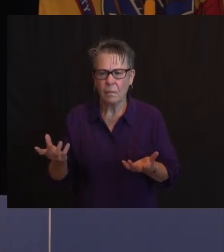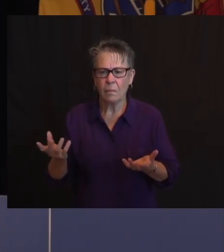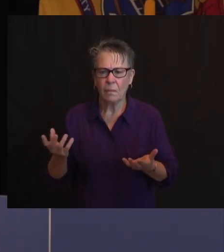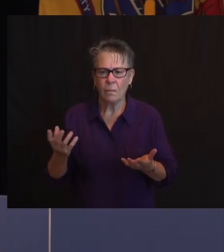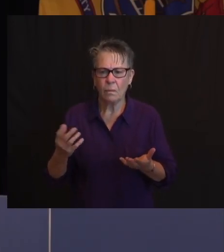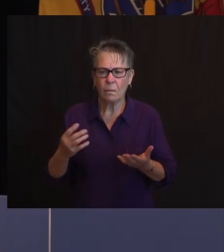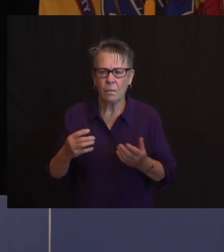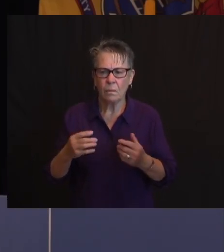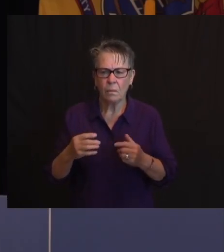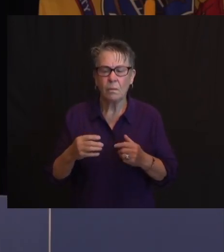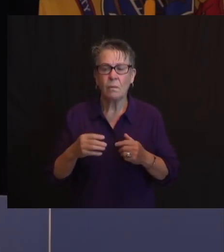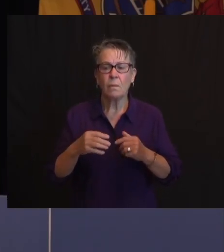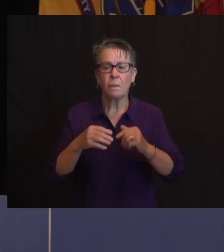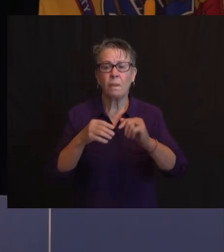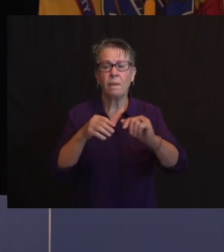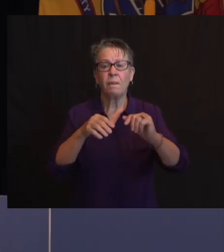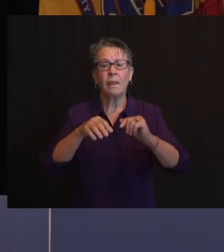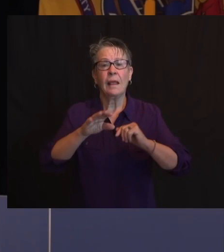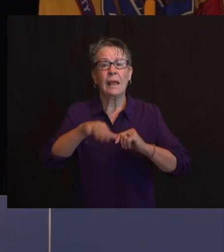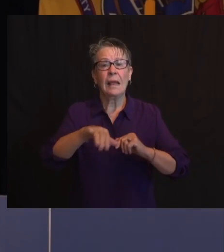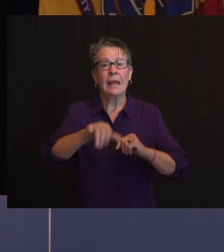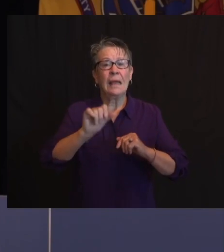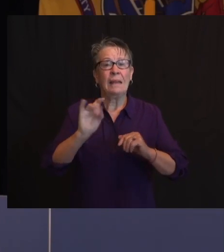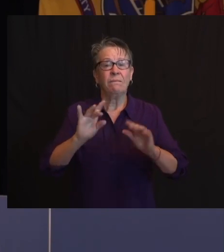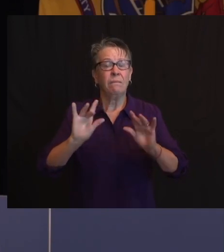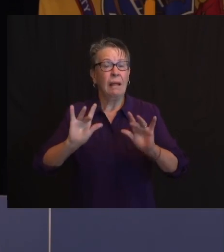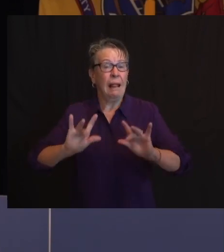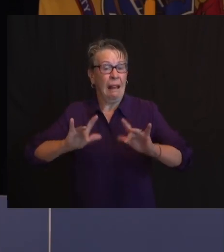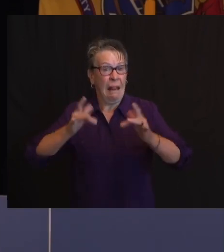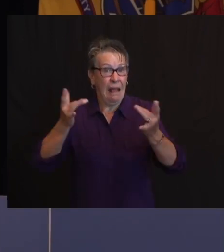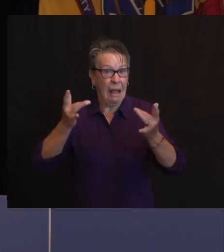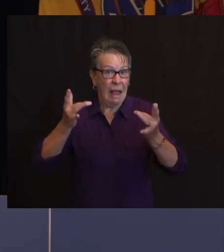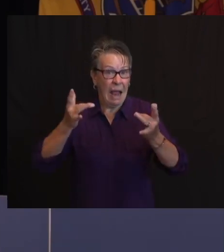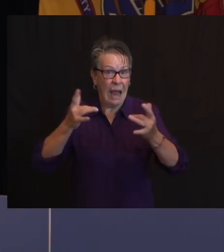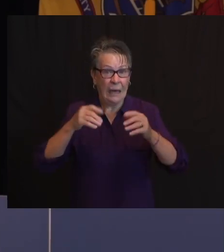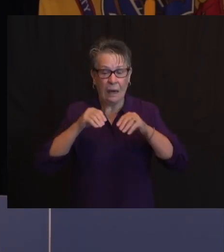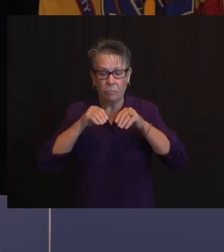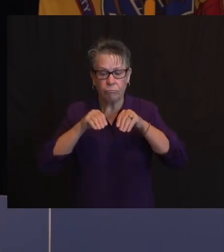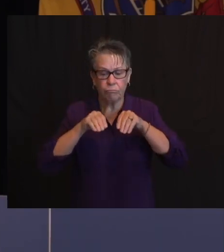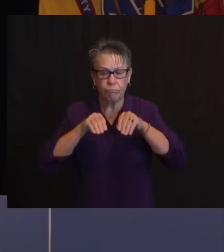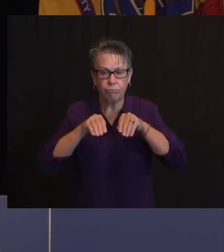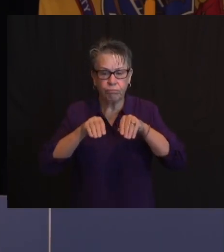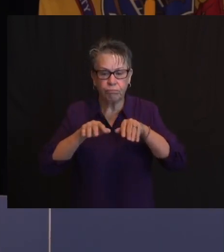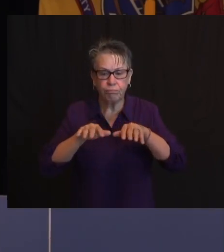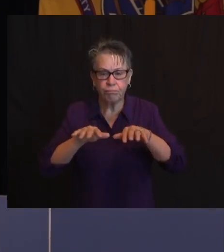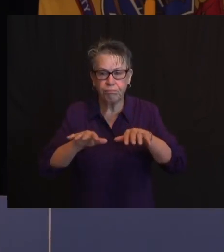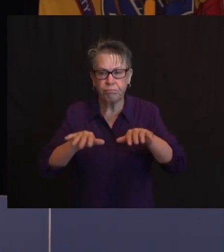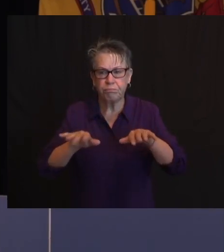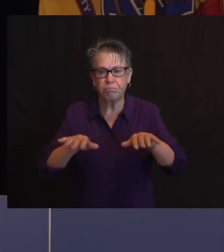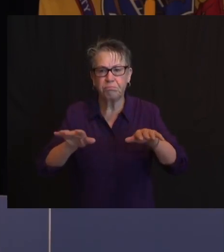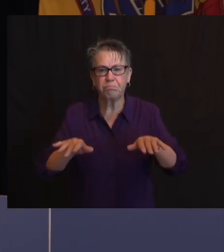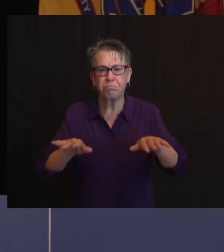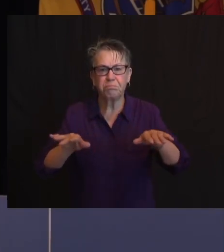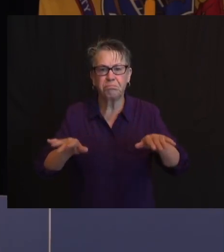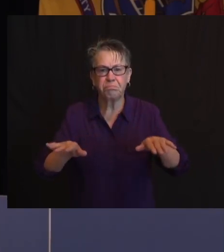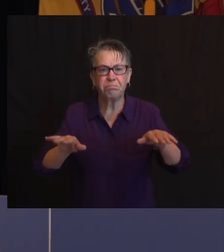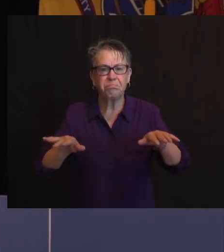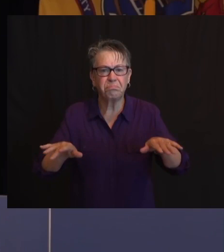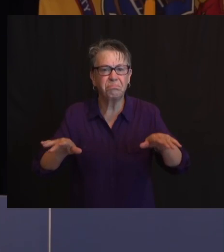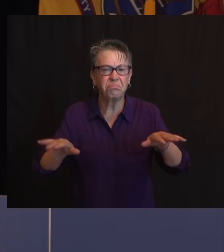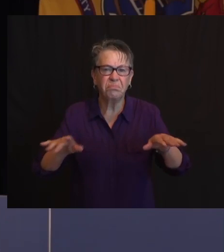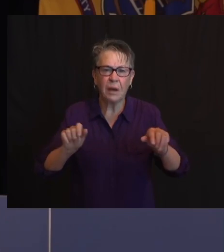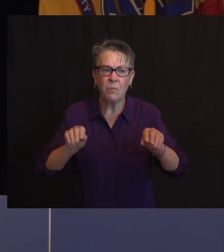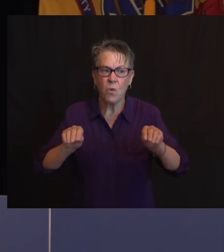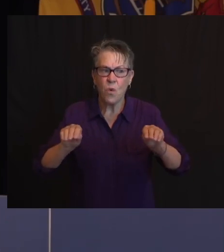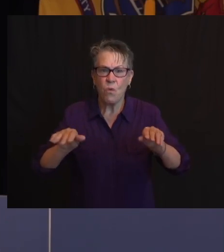really often not one or the other. It's often somewhat a continuum, meaning when you speak, when you cough, when you do those sorts of things, you're not producing either just